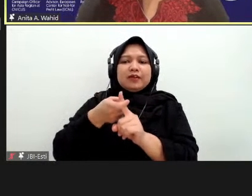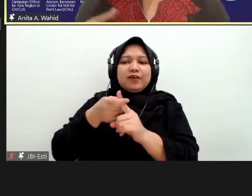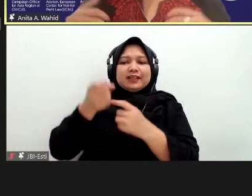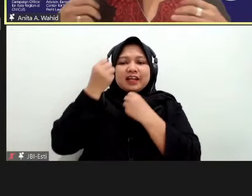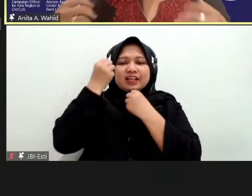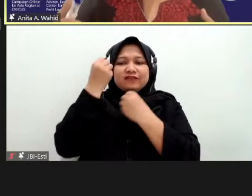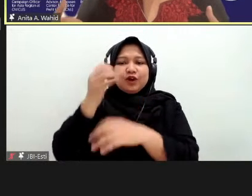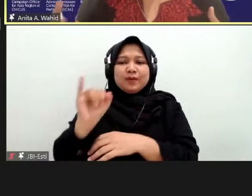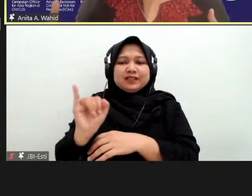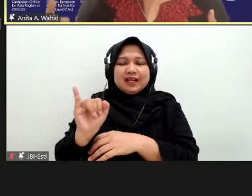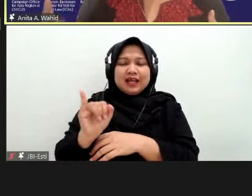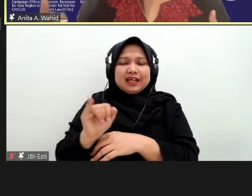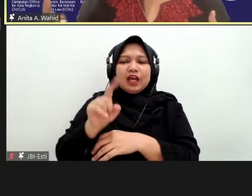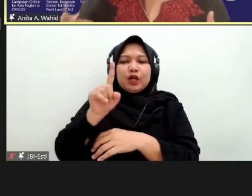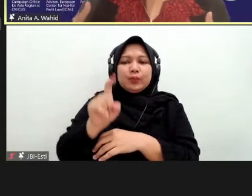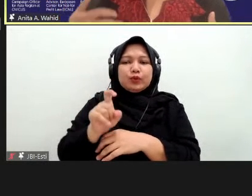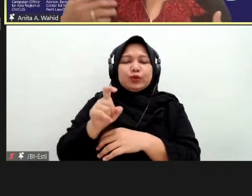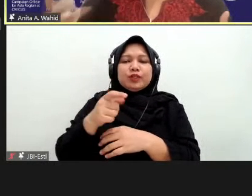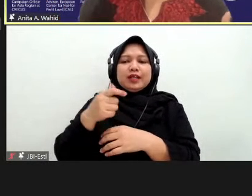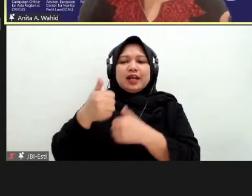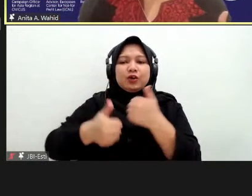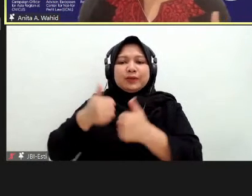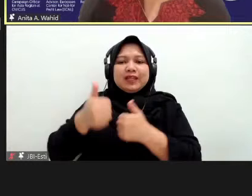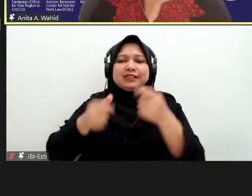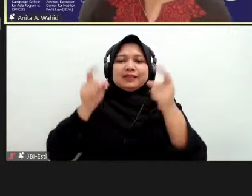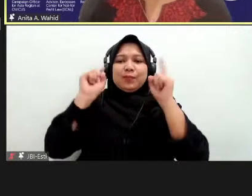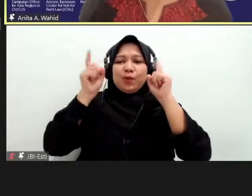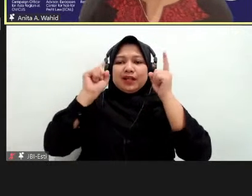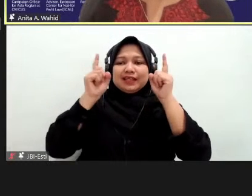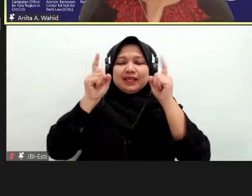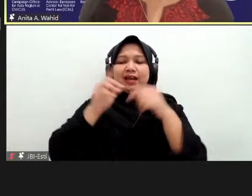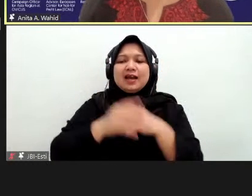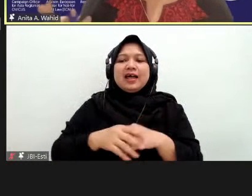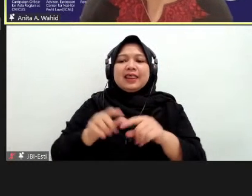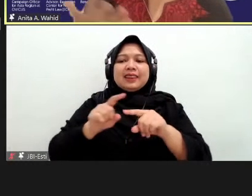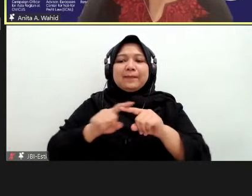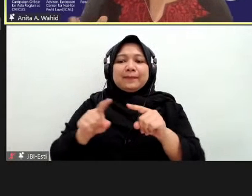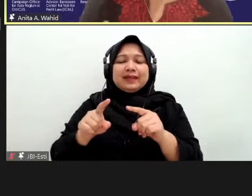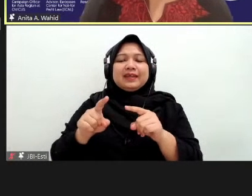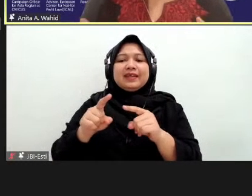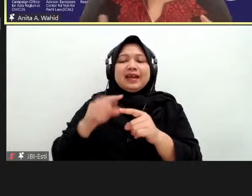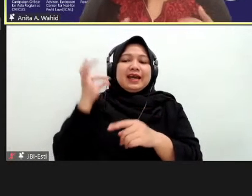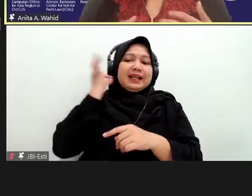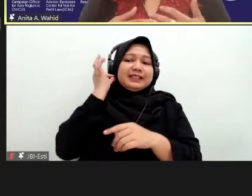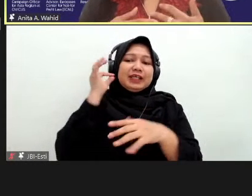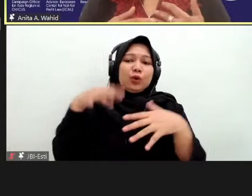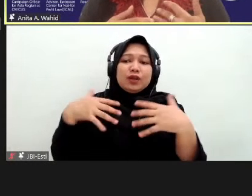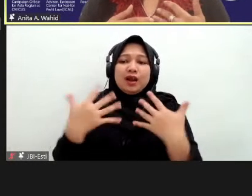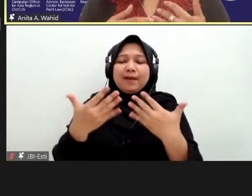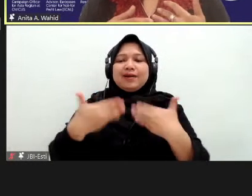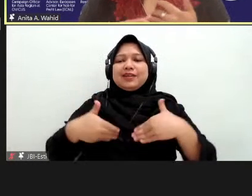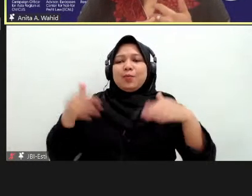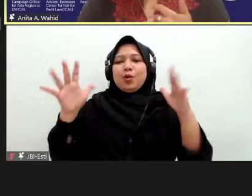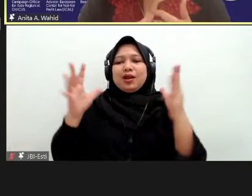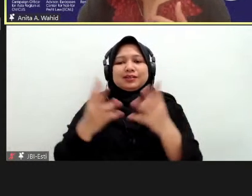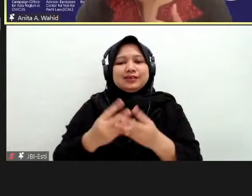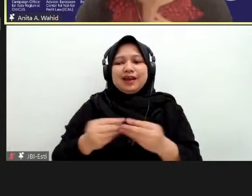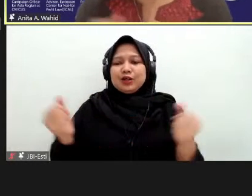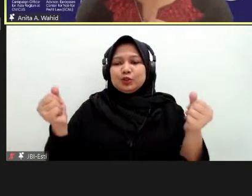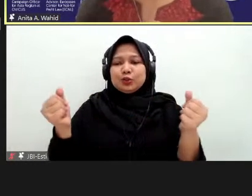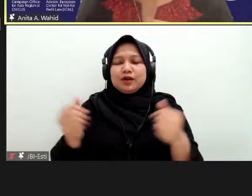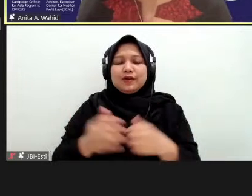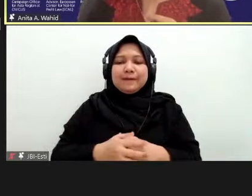these informations for their conversation political objective. And then the price that we have to pay is